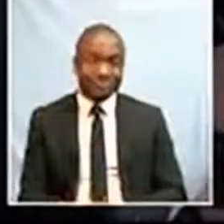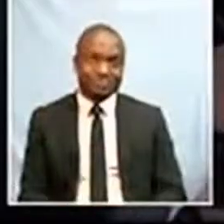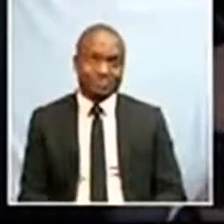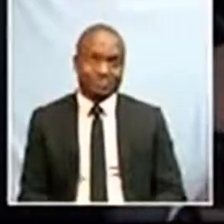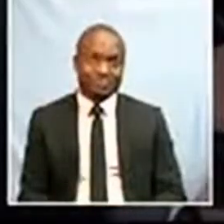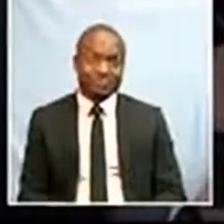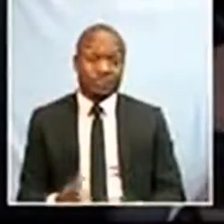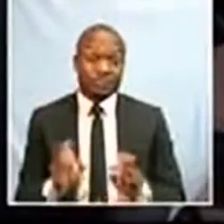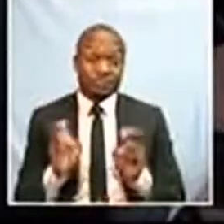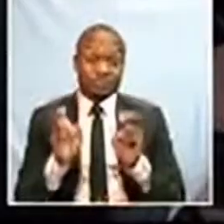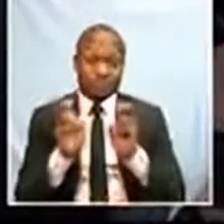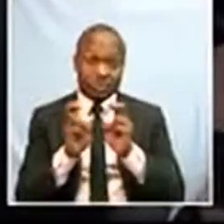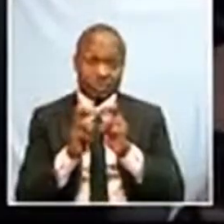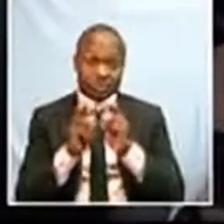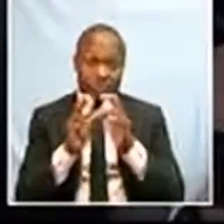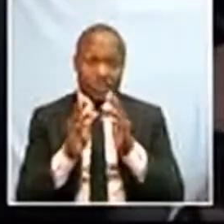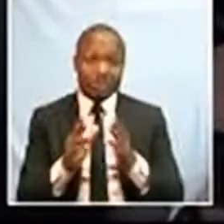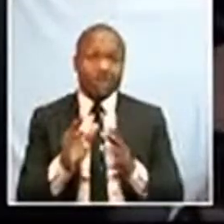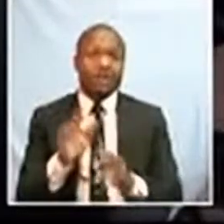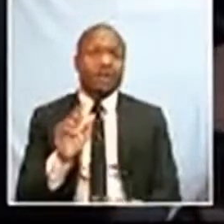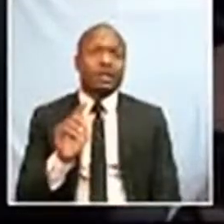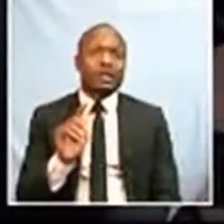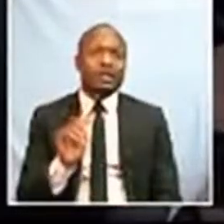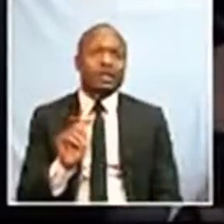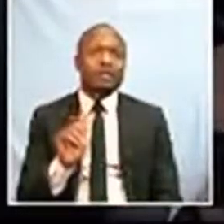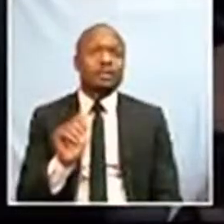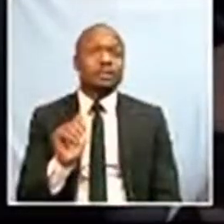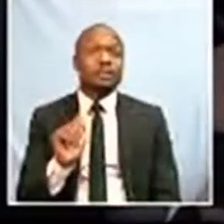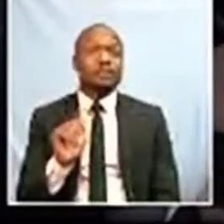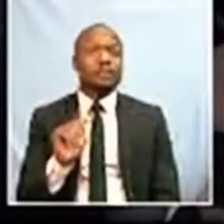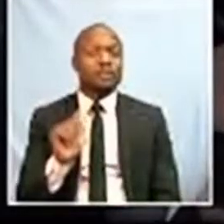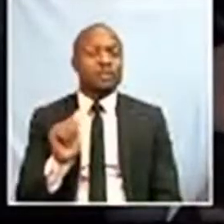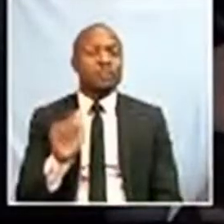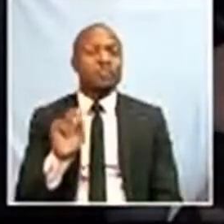The contractor is Tatamweni General Dealers.